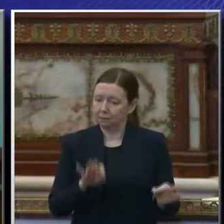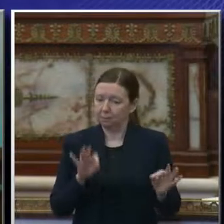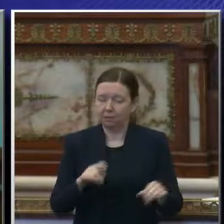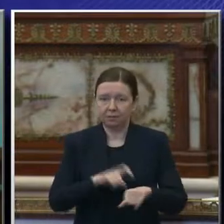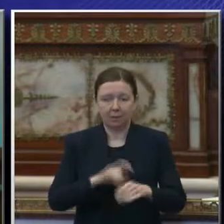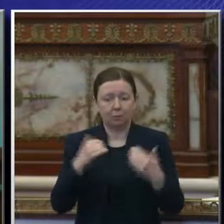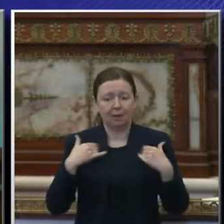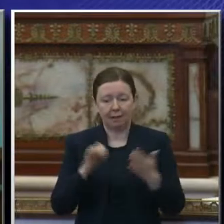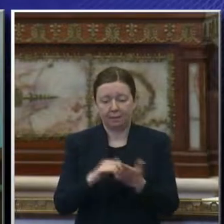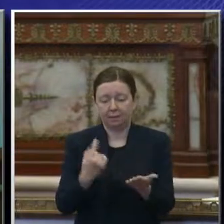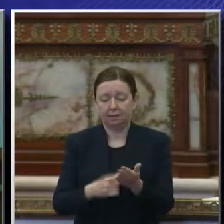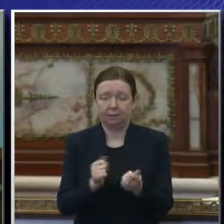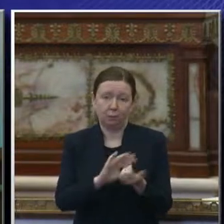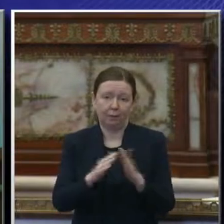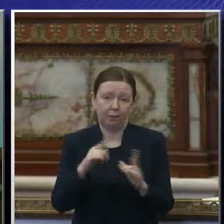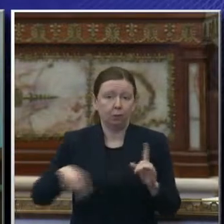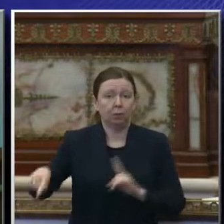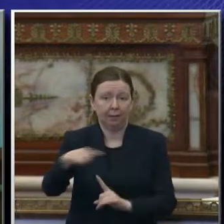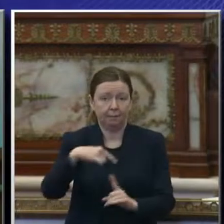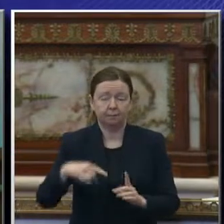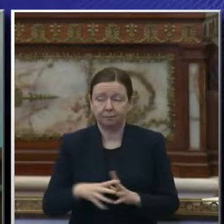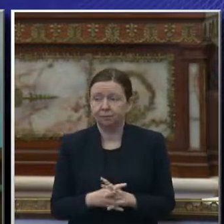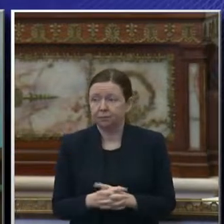have that discussion.